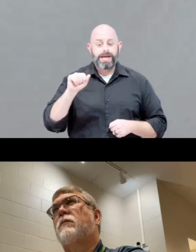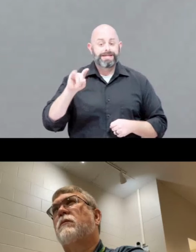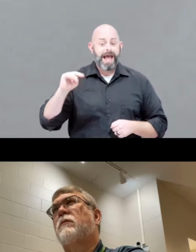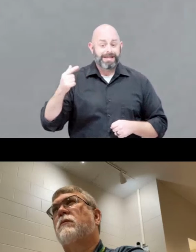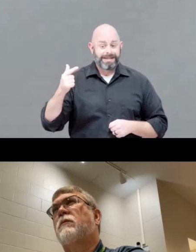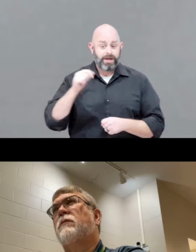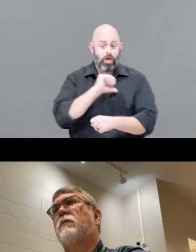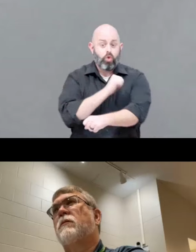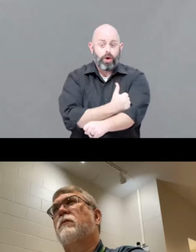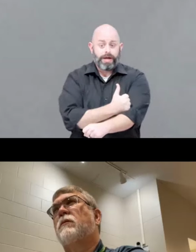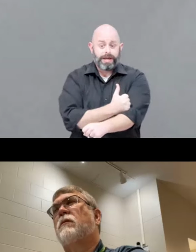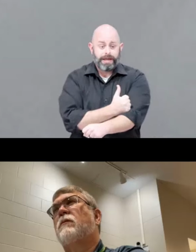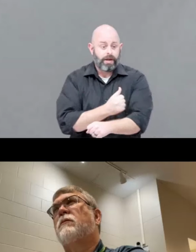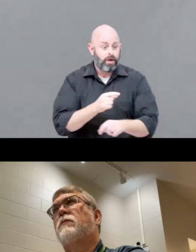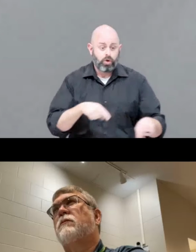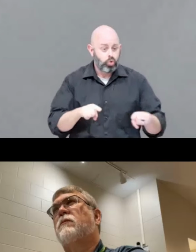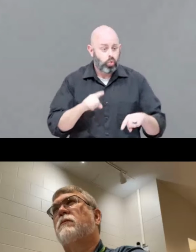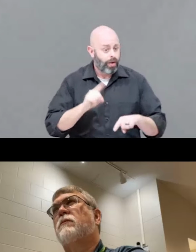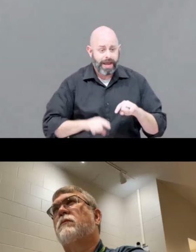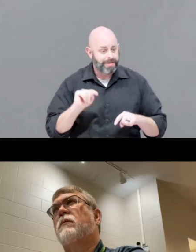And because you guys